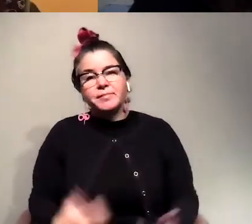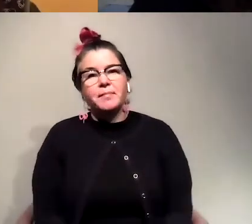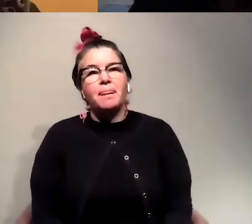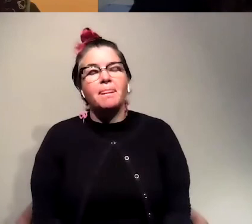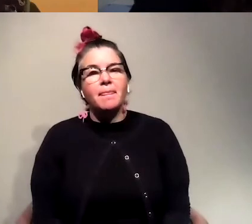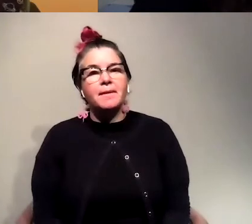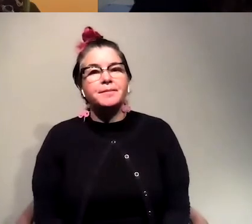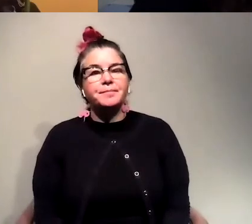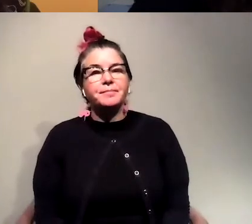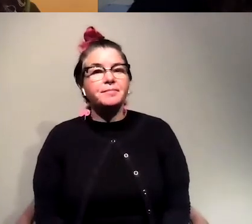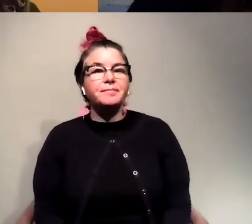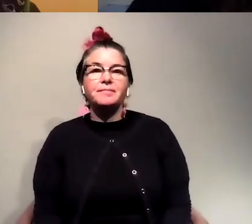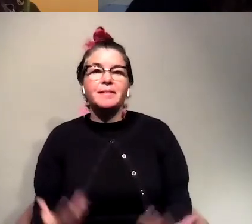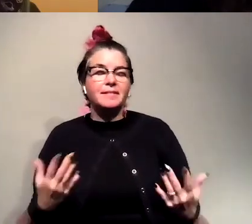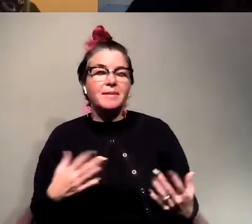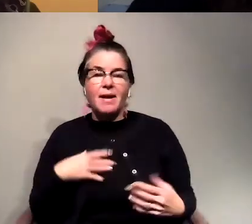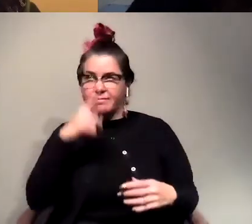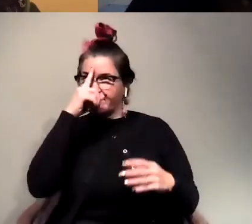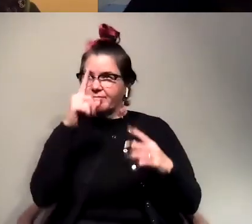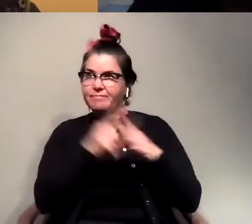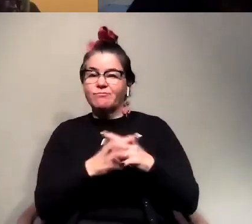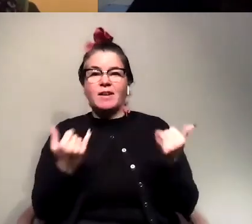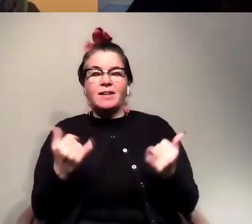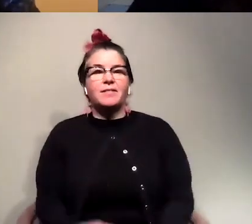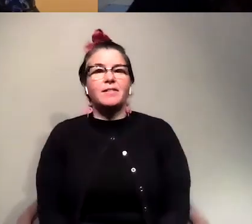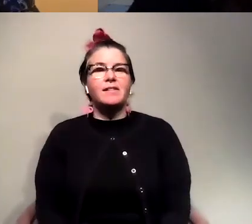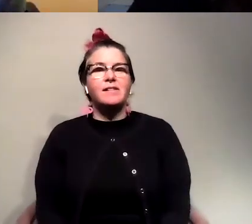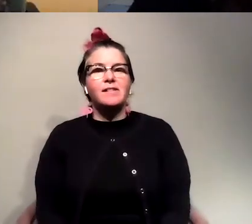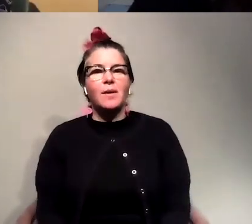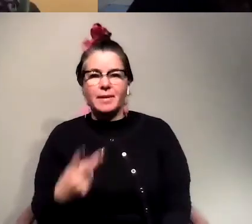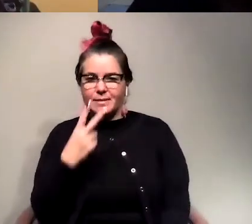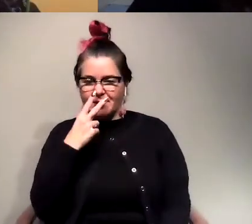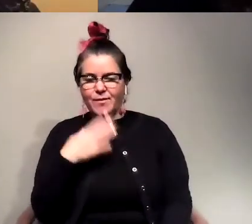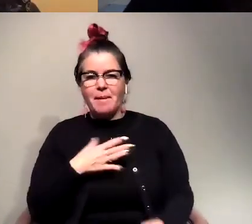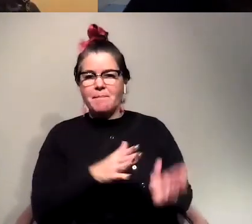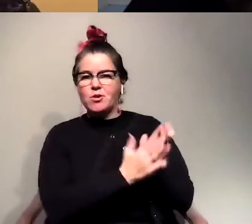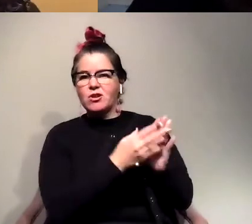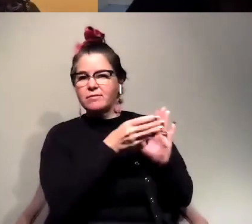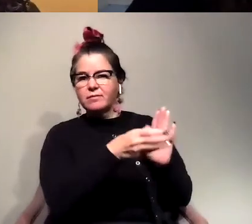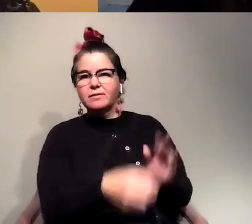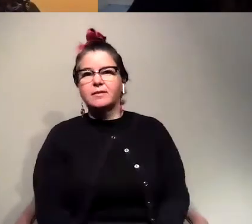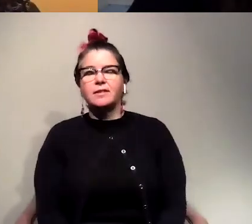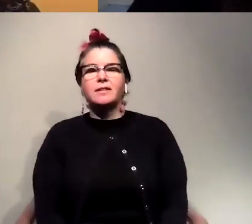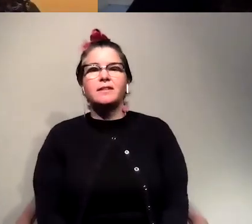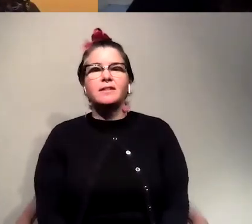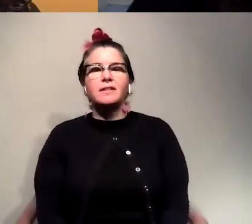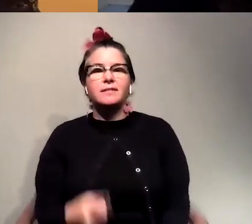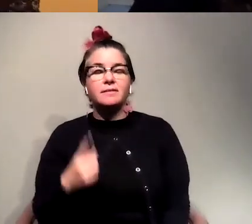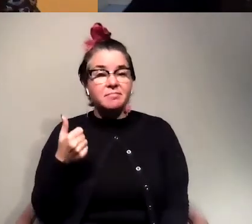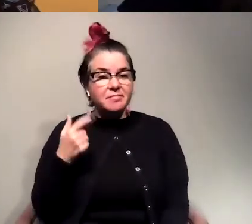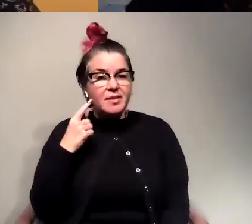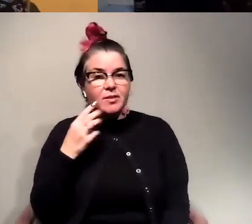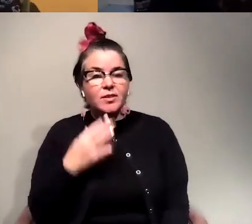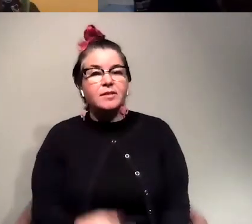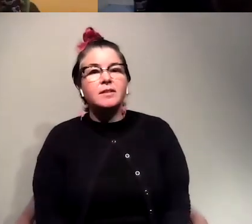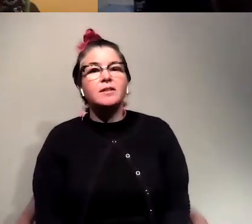what I'm thinking of. That's what came to mind right now. Perfect. Because I'm sitting in front of my bookcase. Perfect. That sounds great. That's good. Okay. Do you